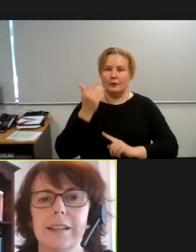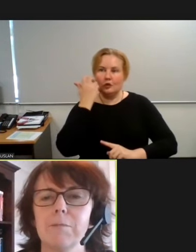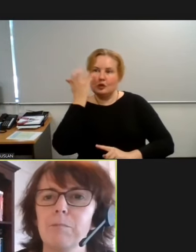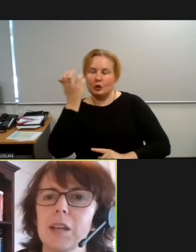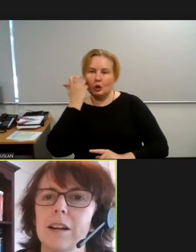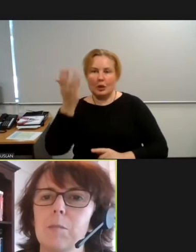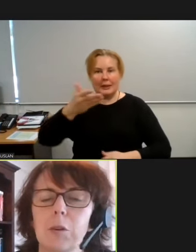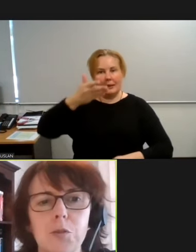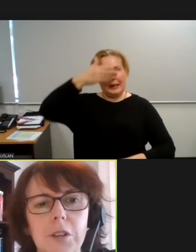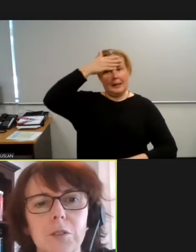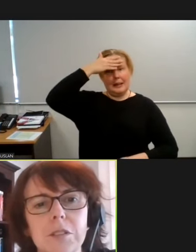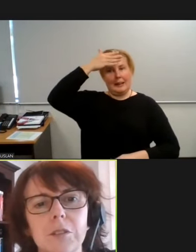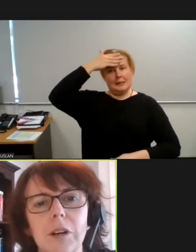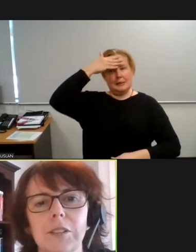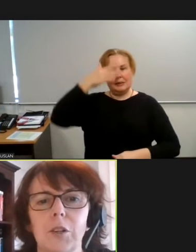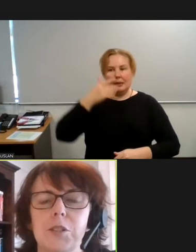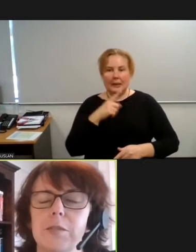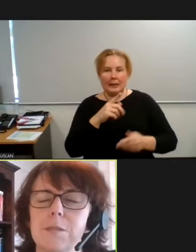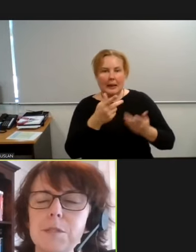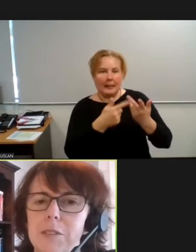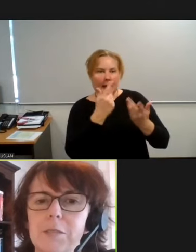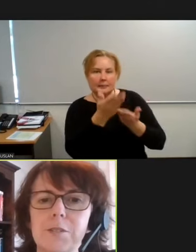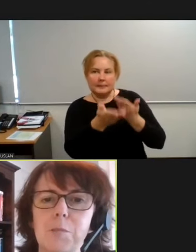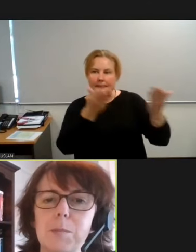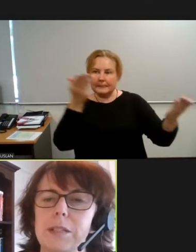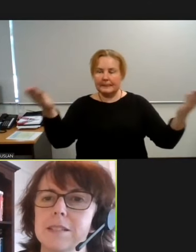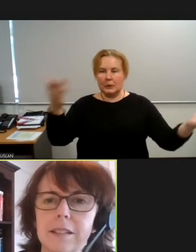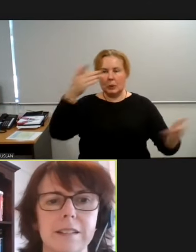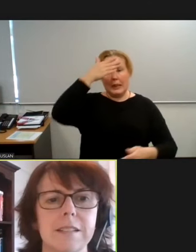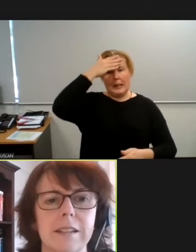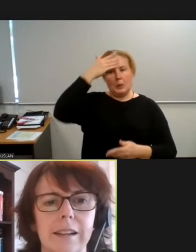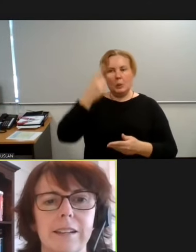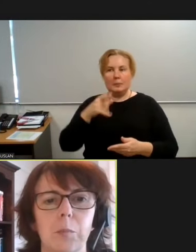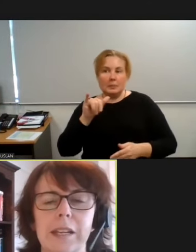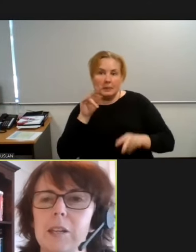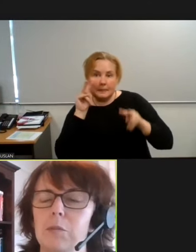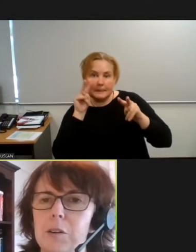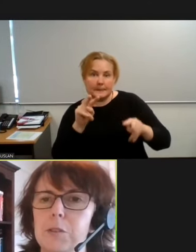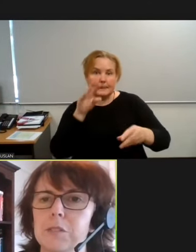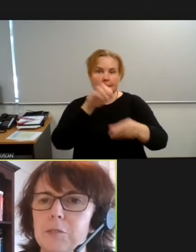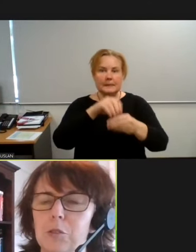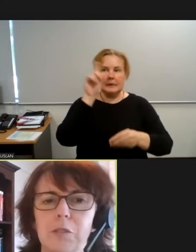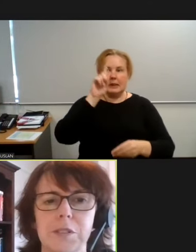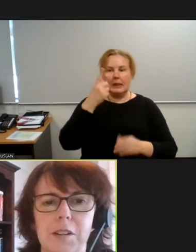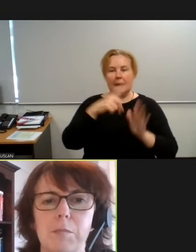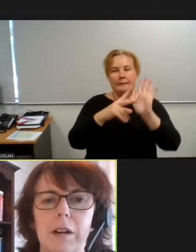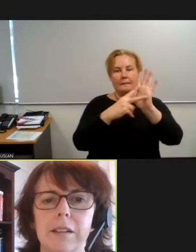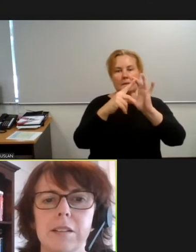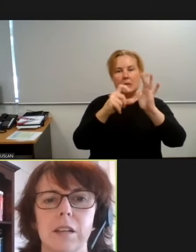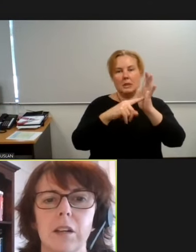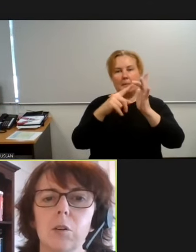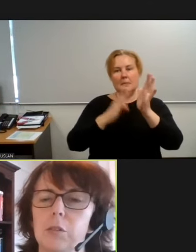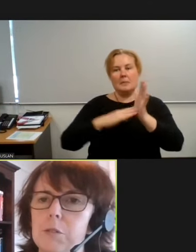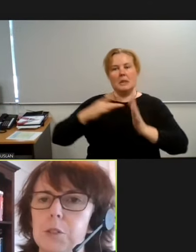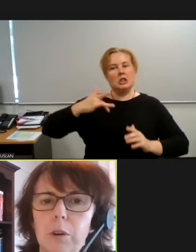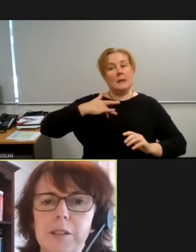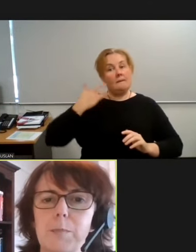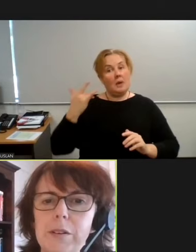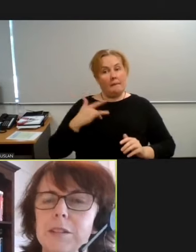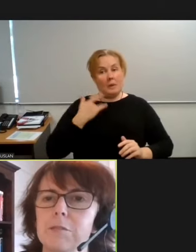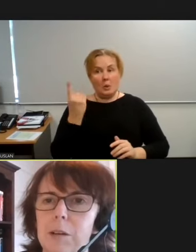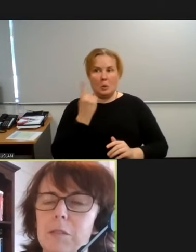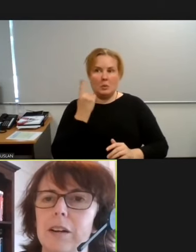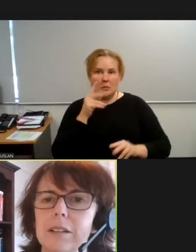be listening in, and also to acknowledge the victim survivors who may be listening in today. And we keep very much at the forefront of our minds all those who